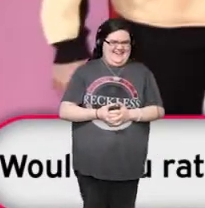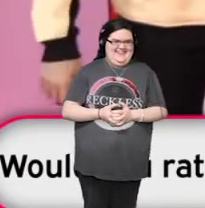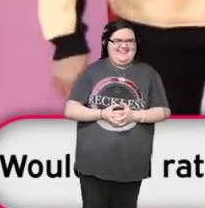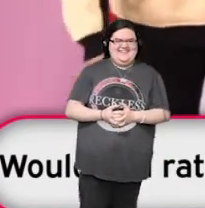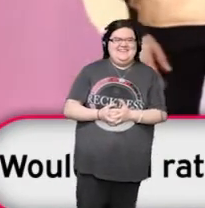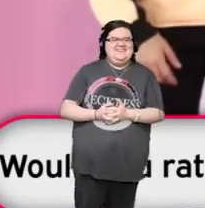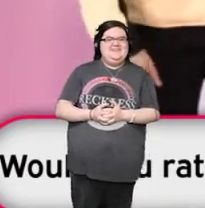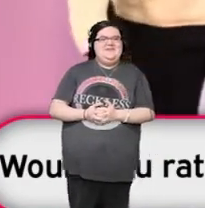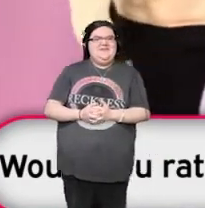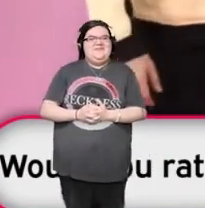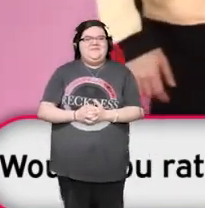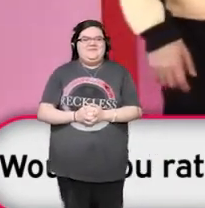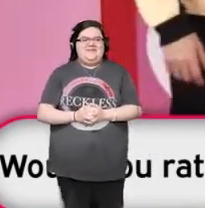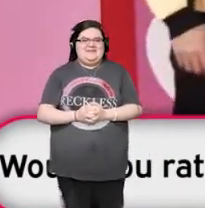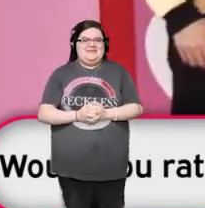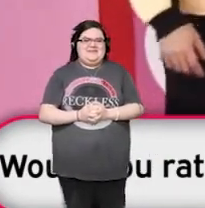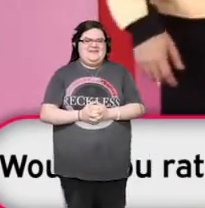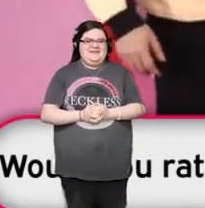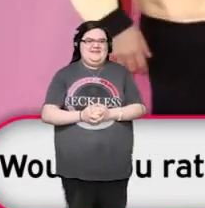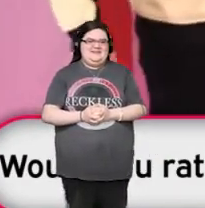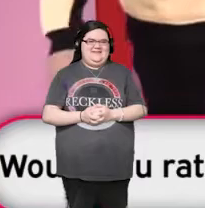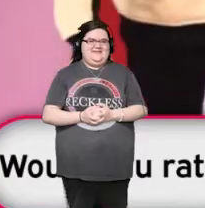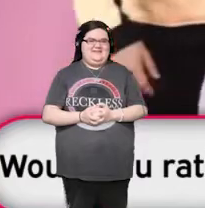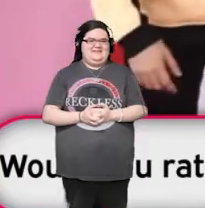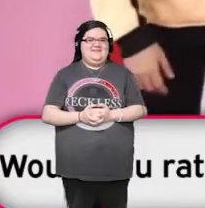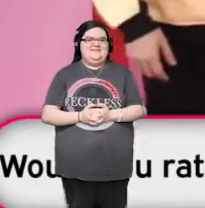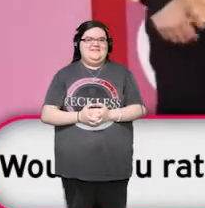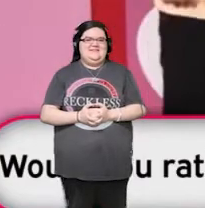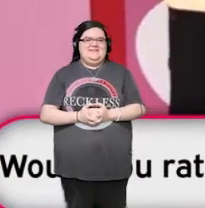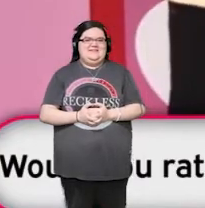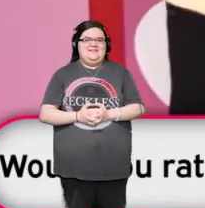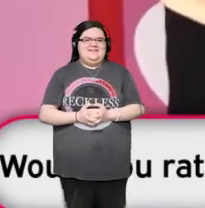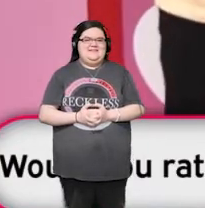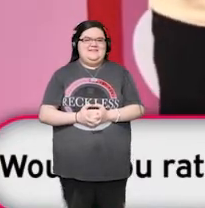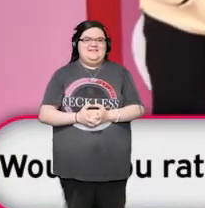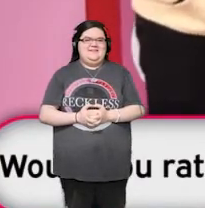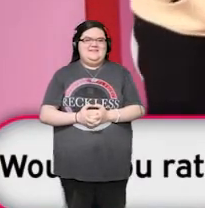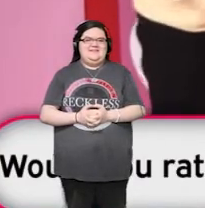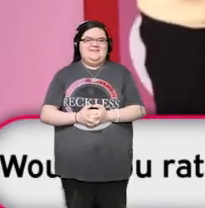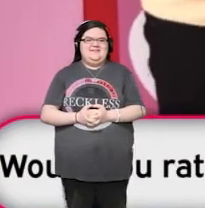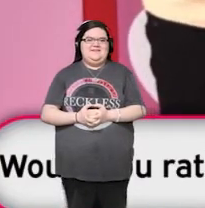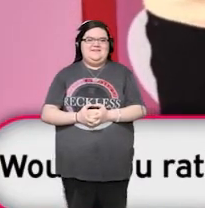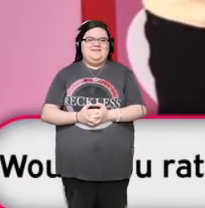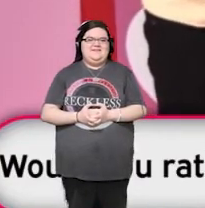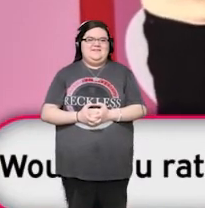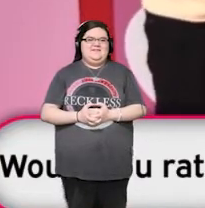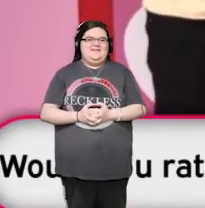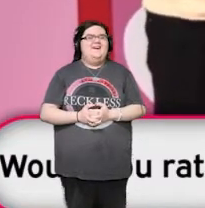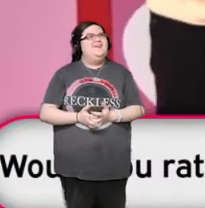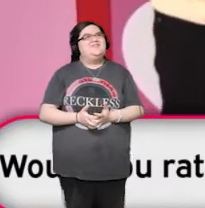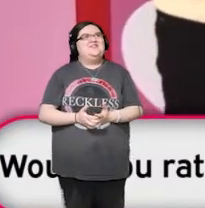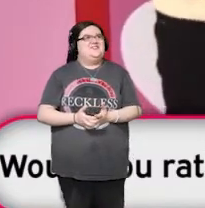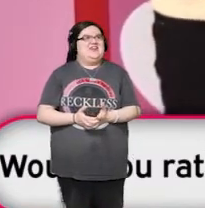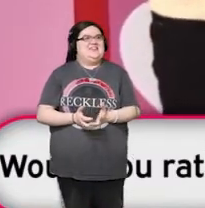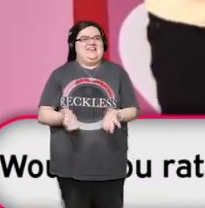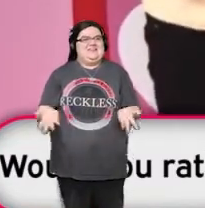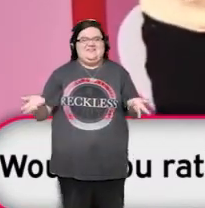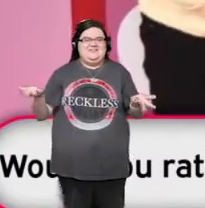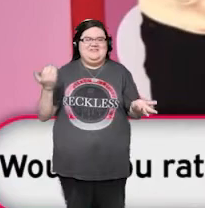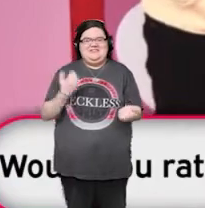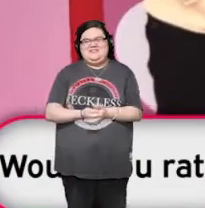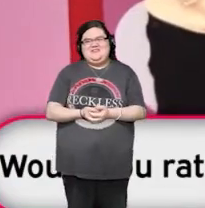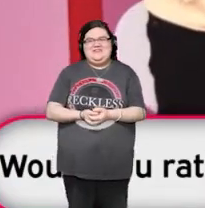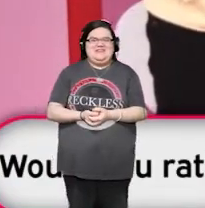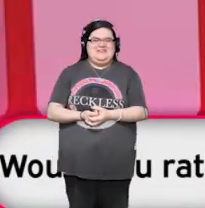No. Yeah, same. Because if it was convicted of murder, I'd say no. That's long. Which one are you going? I'm coming. Of course, JJ